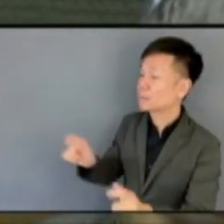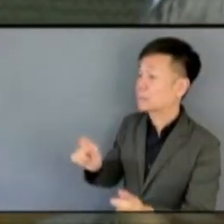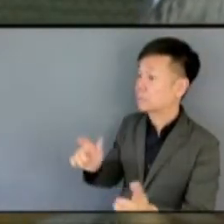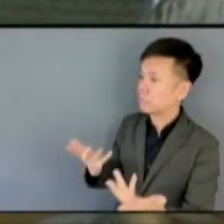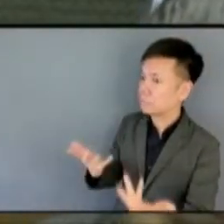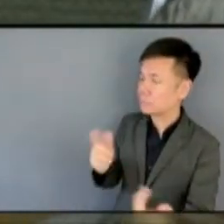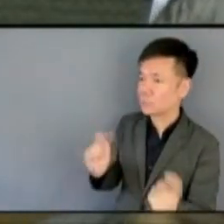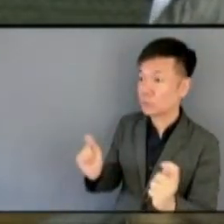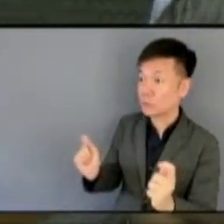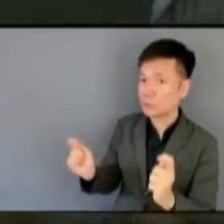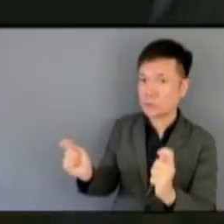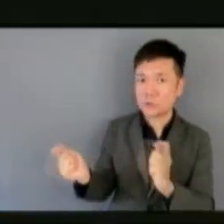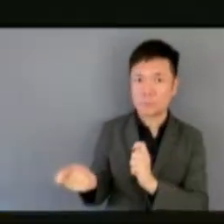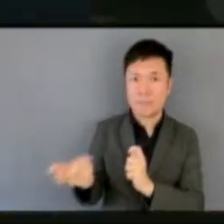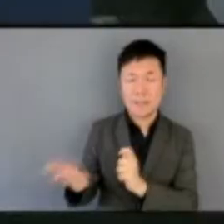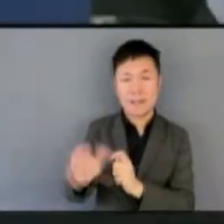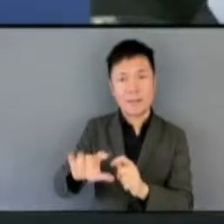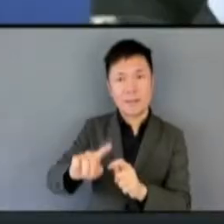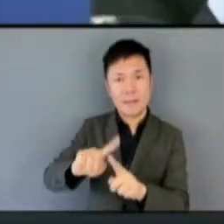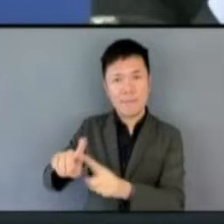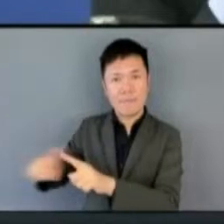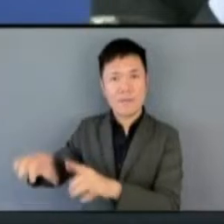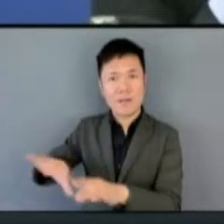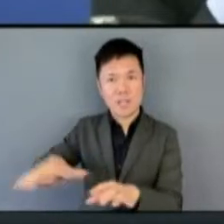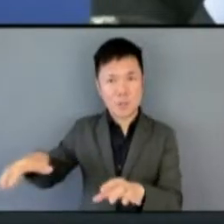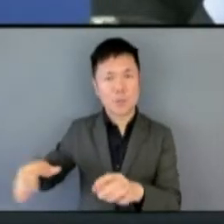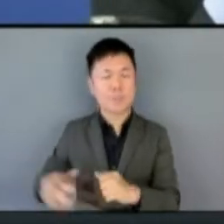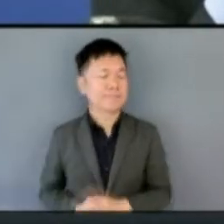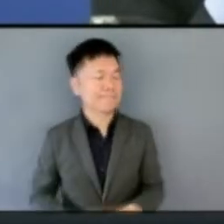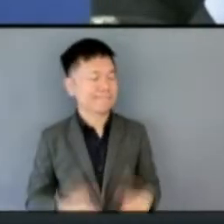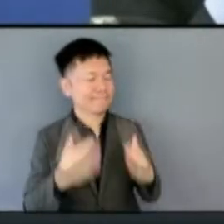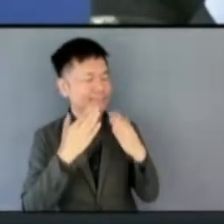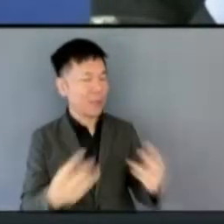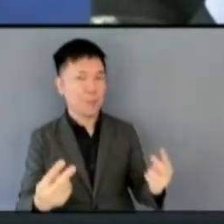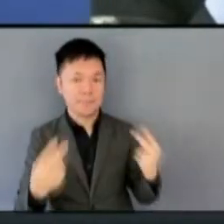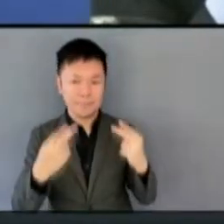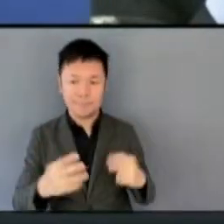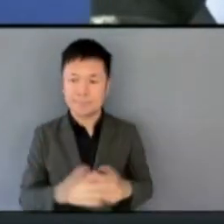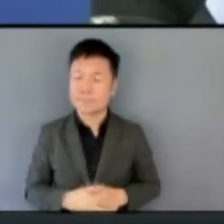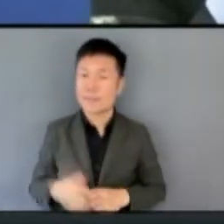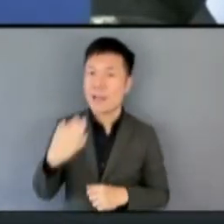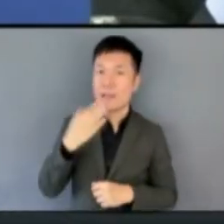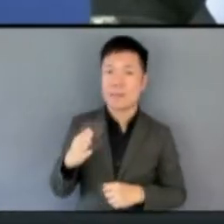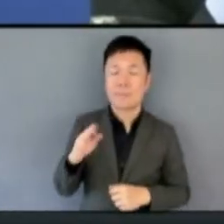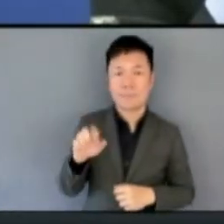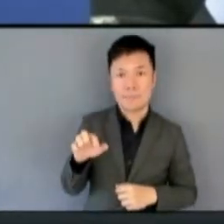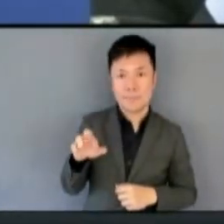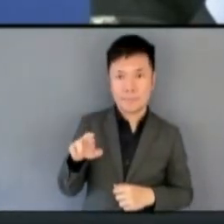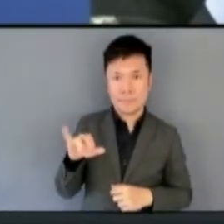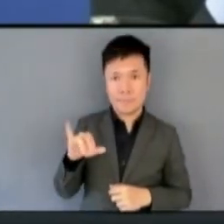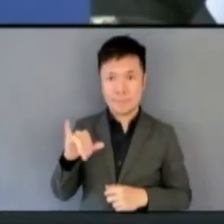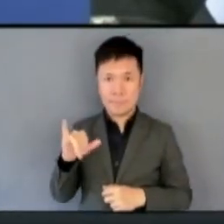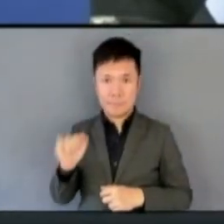your attention. Thank you, distinguished delegate of AREA. The next speaker is the